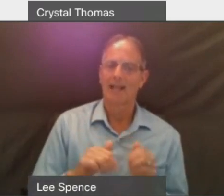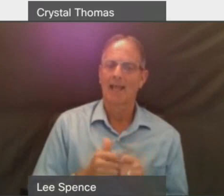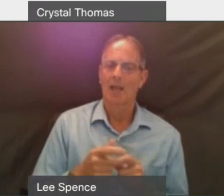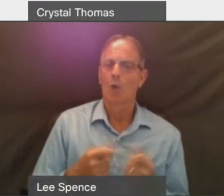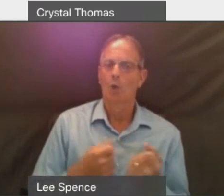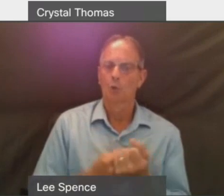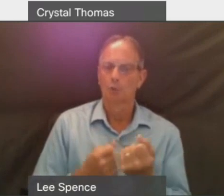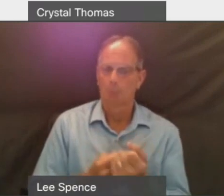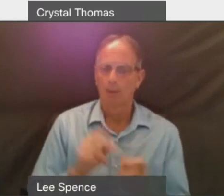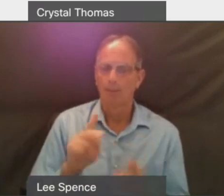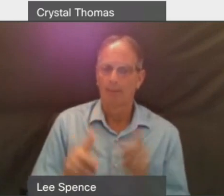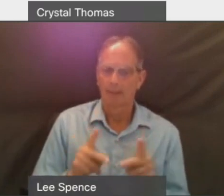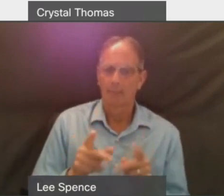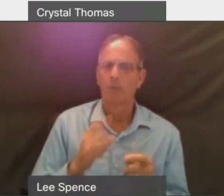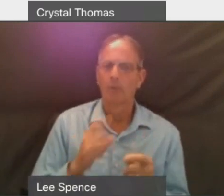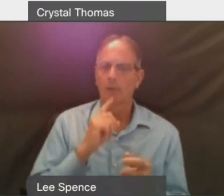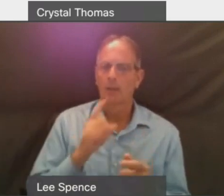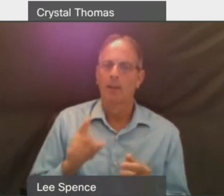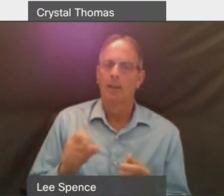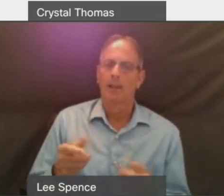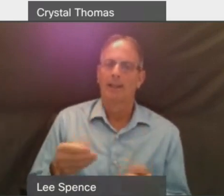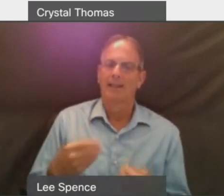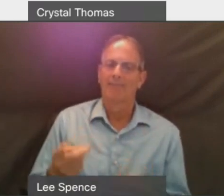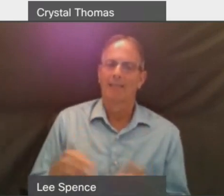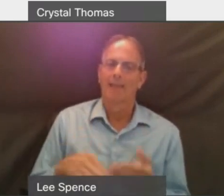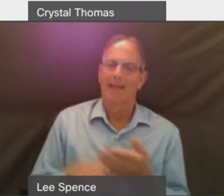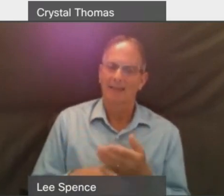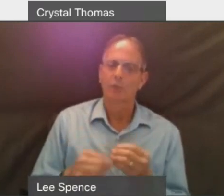accessing technology so that they can live their best lives. I'm